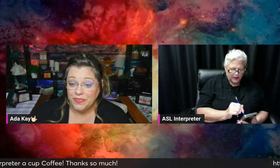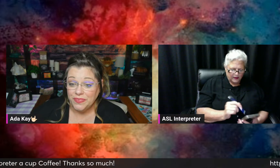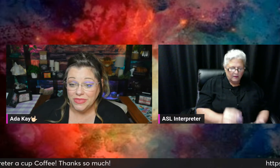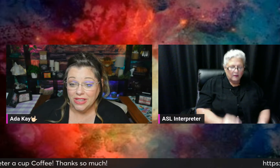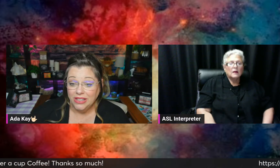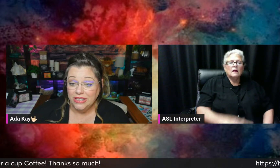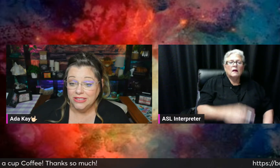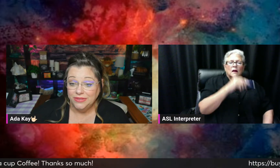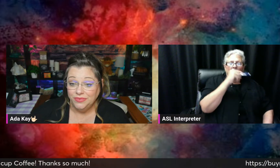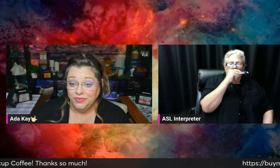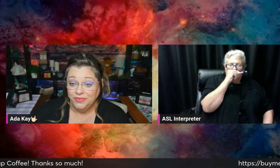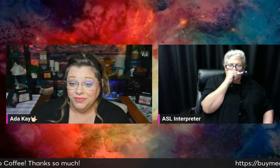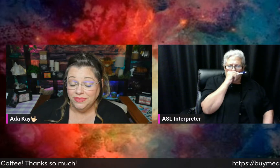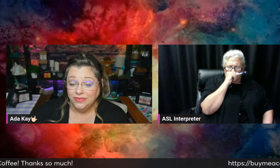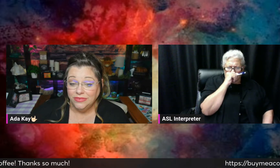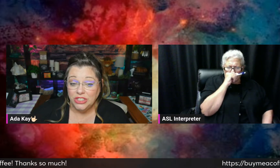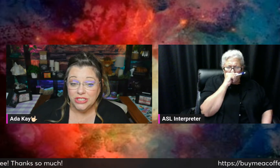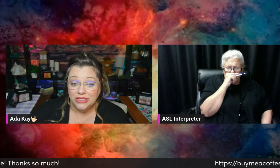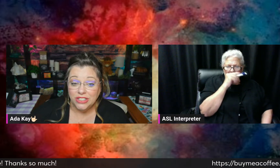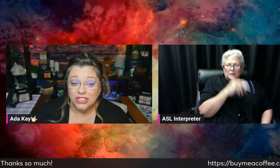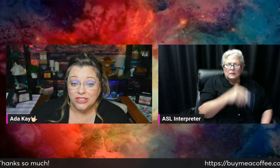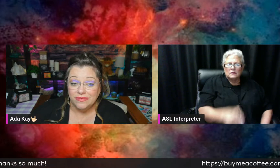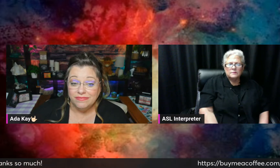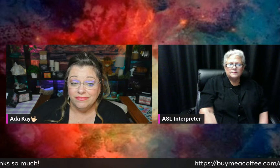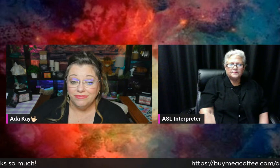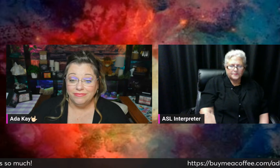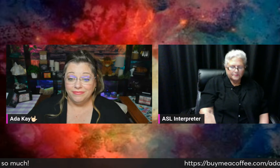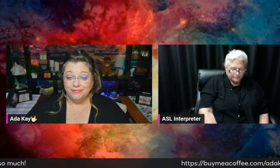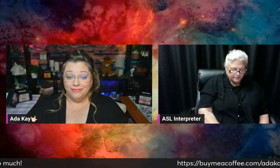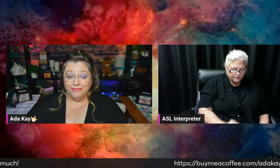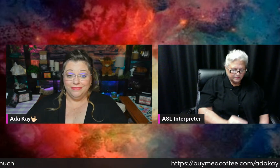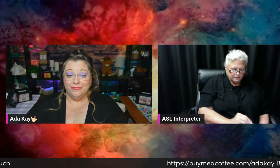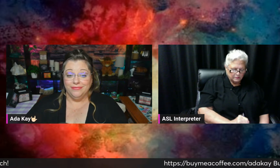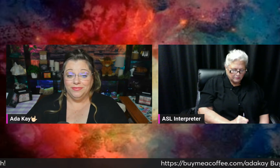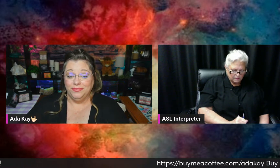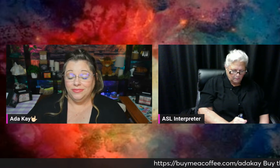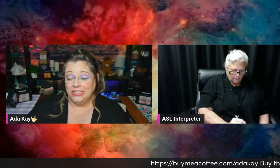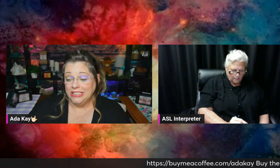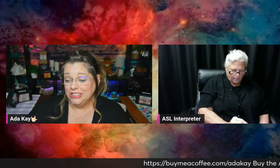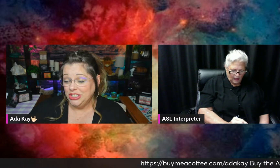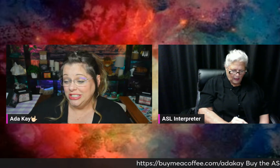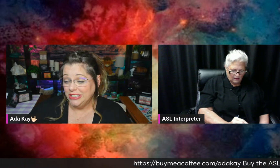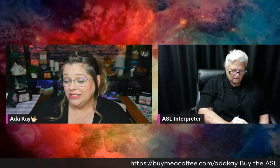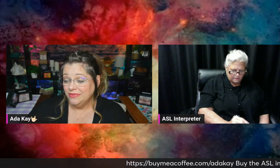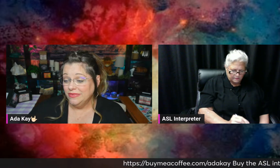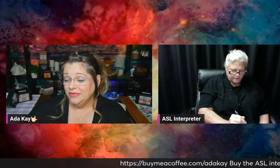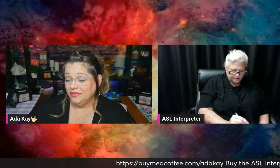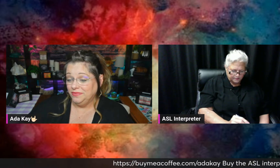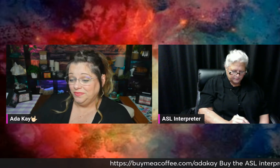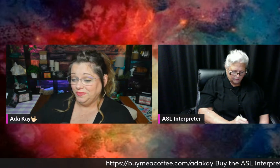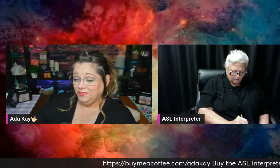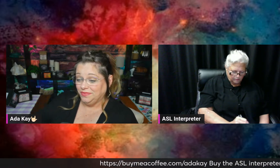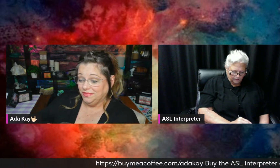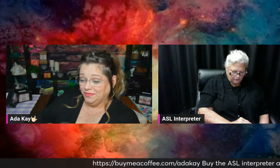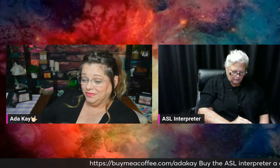Yeah. Great. Yeah. Yeah. That is just awesome. She watching